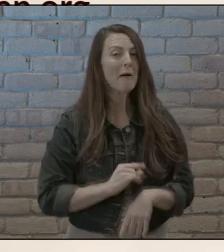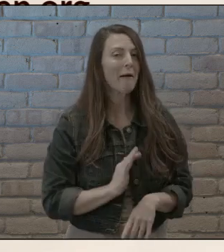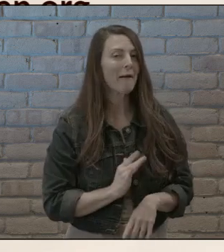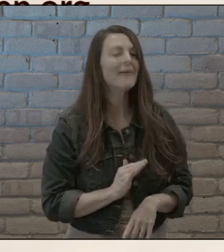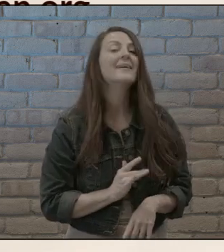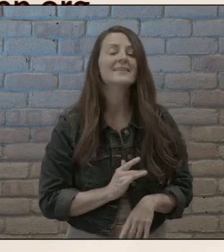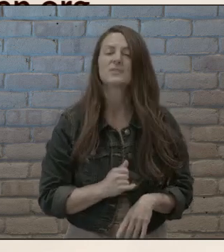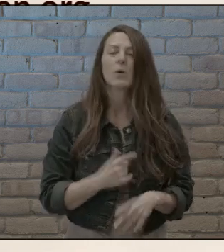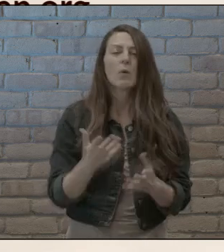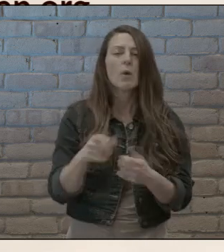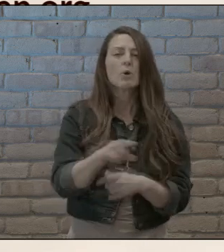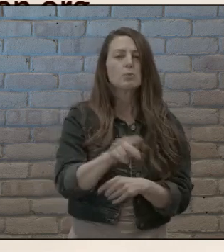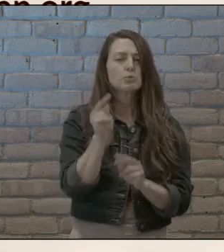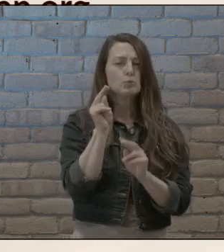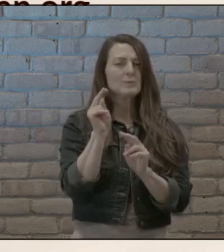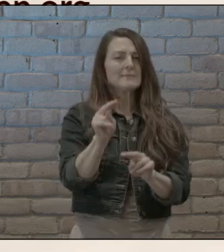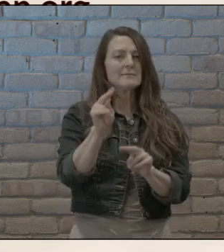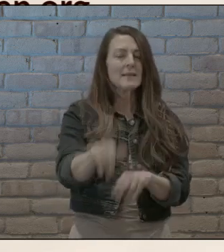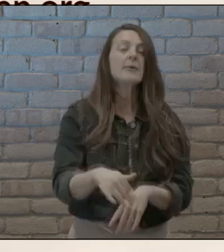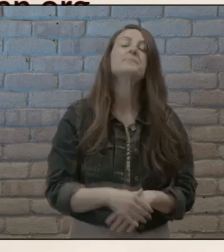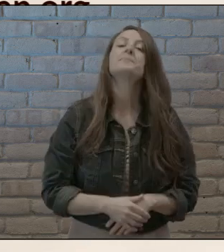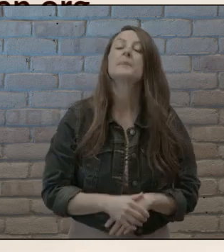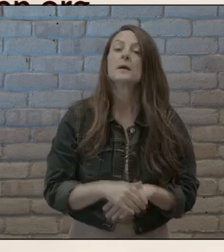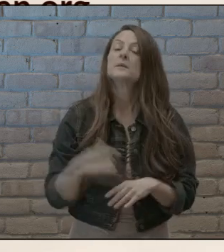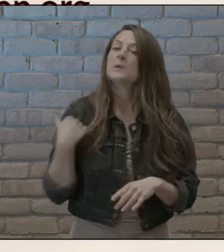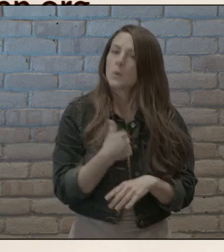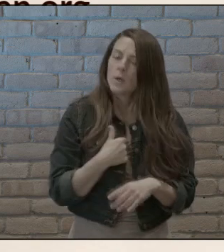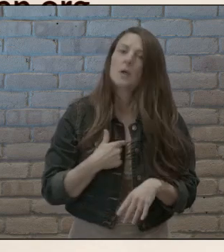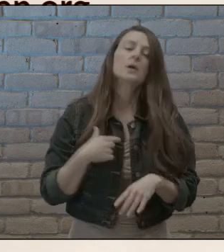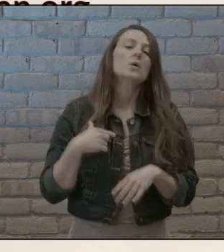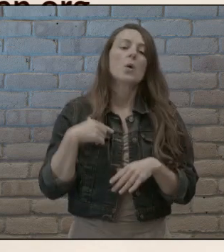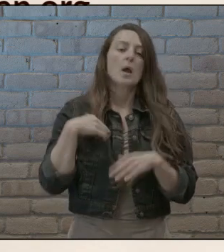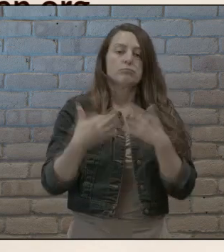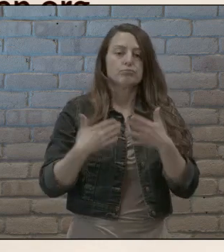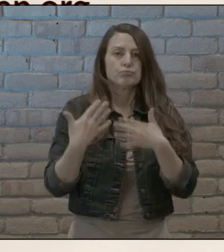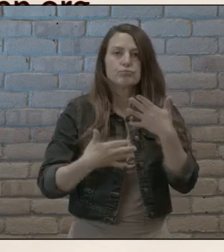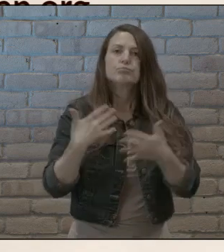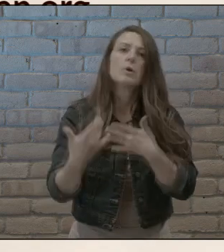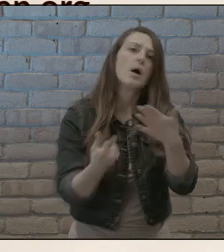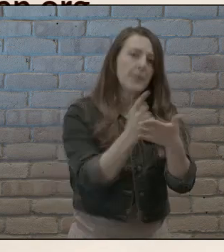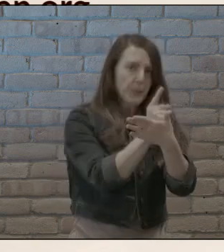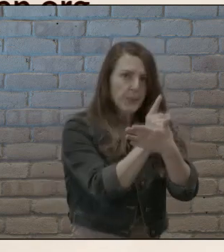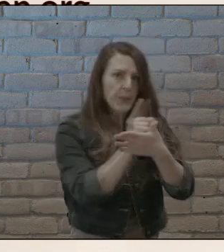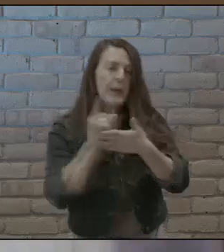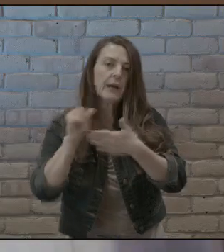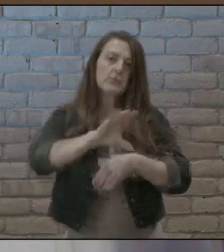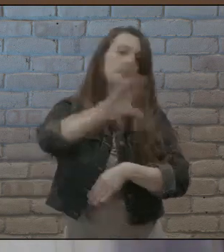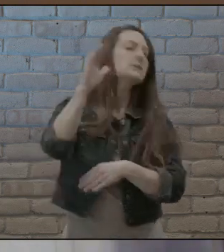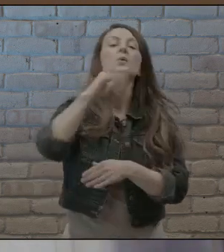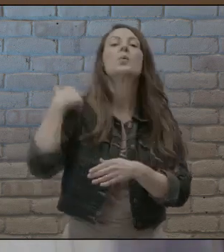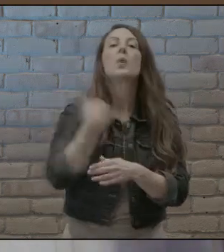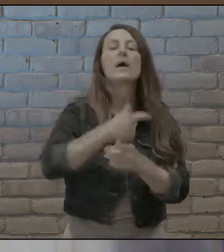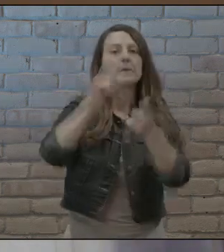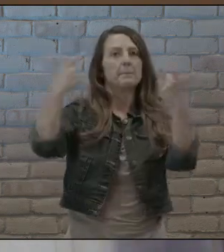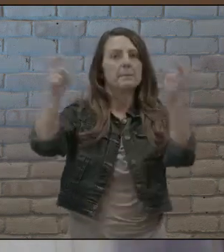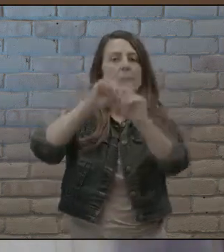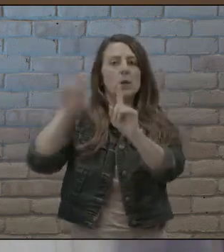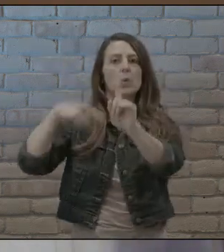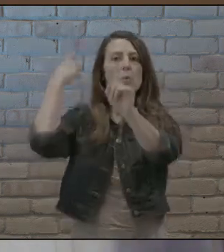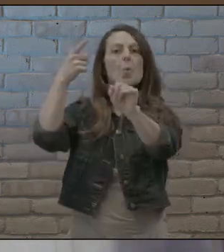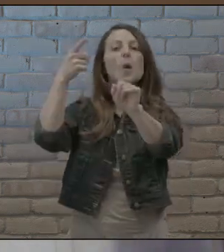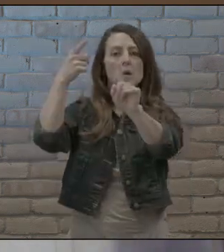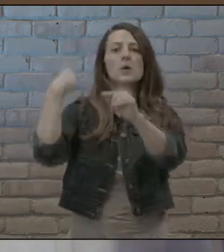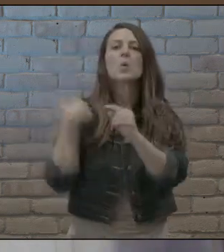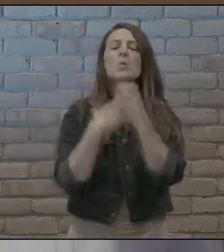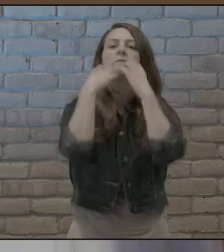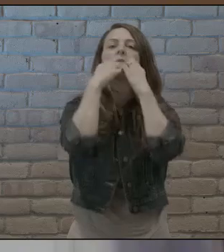cool. So don't miss that. And as we're going through Christmas week, we have a big goal set before us as we